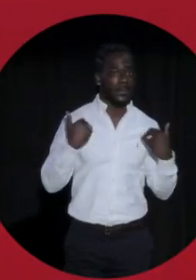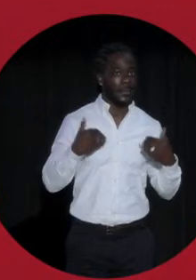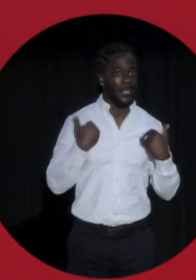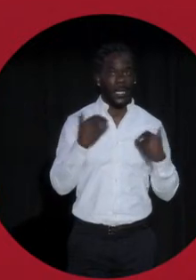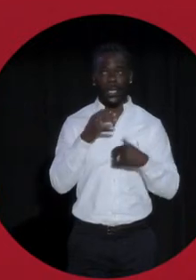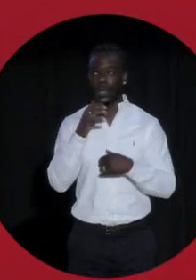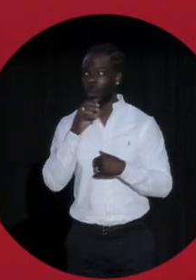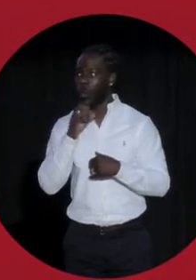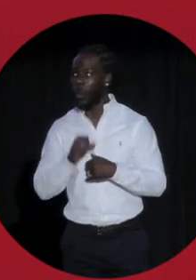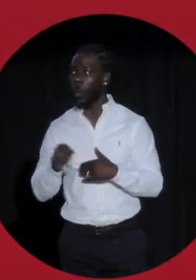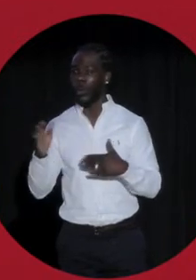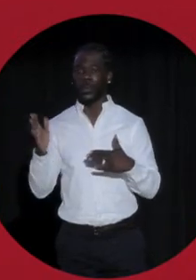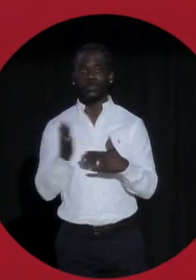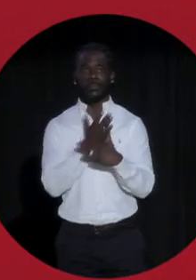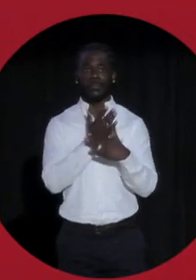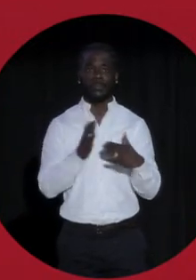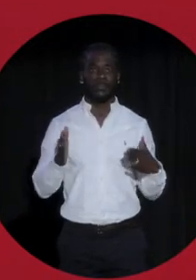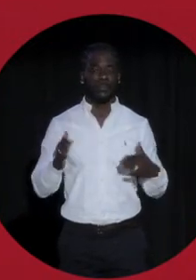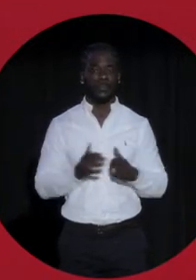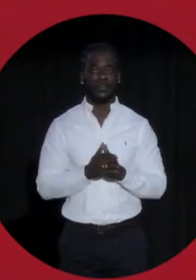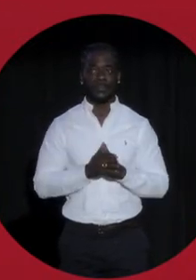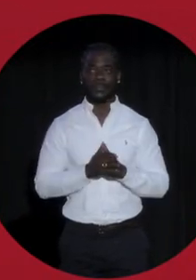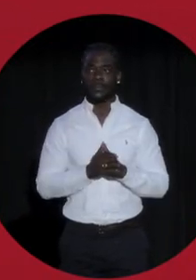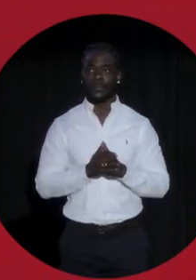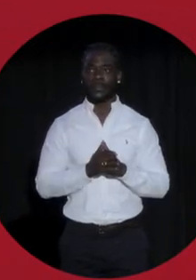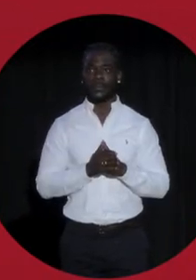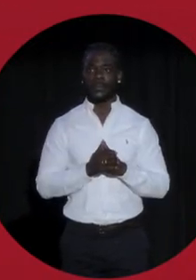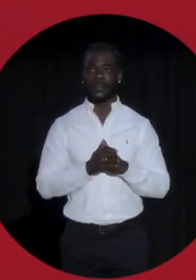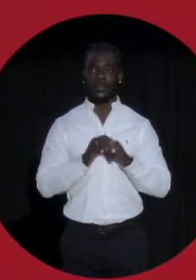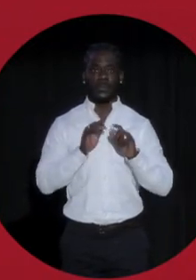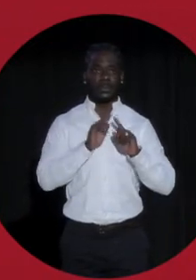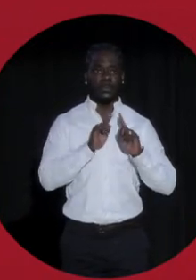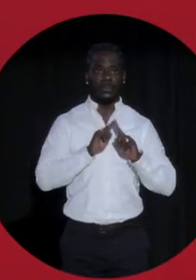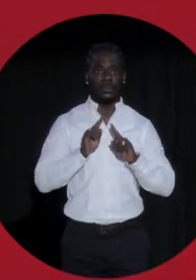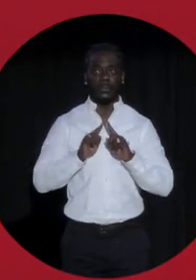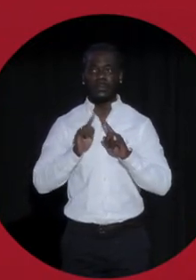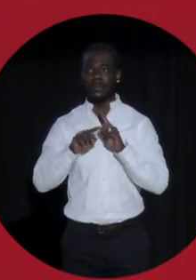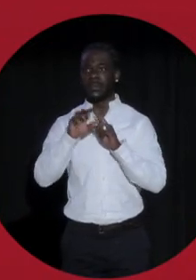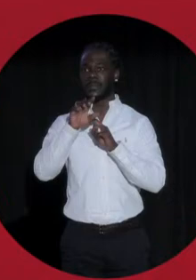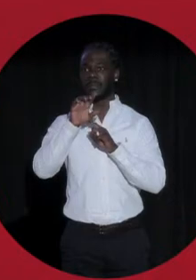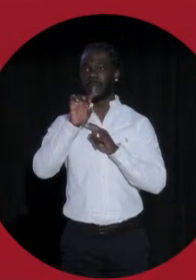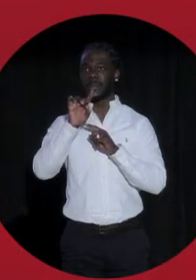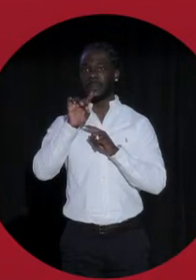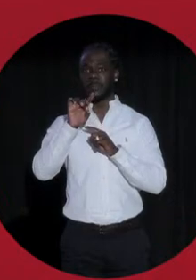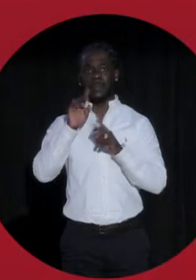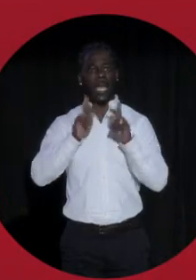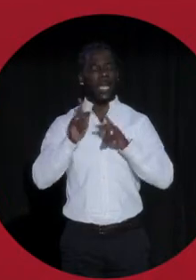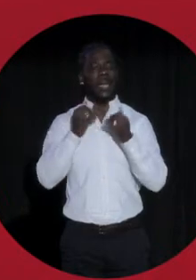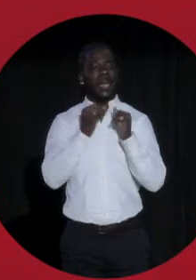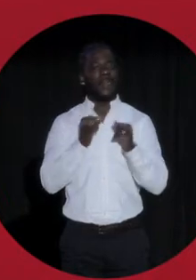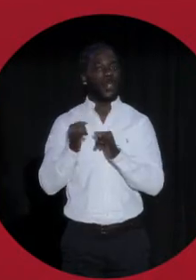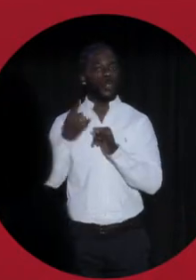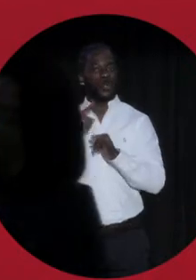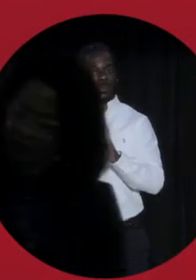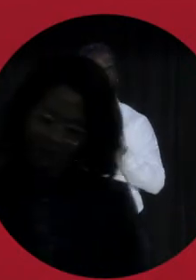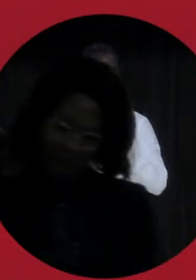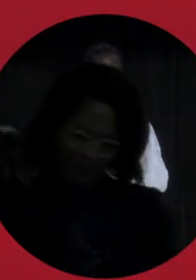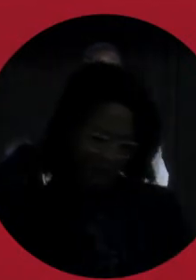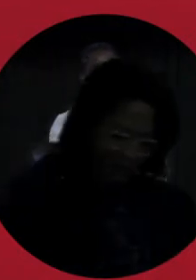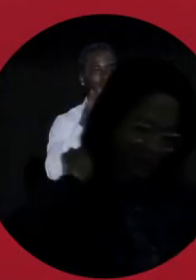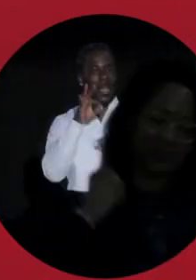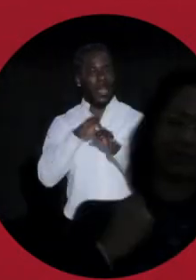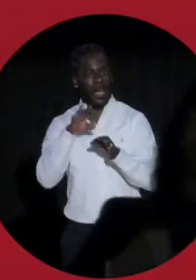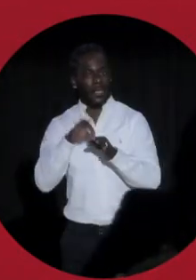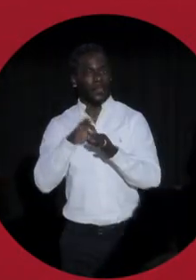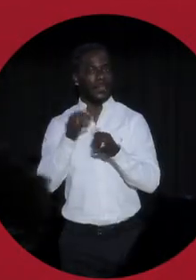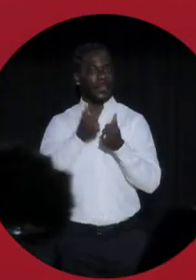our most seasoned citizens, the many dignitaries that have been referenced earlier in elected leadership,